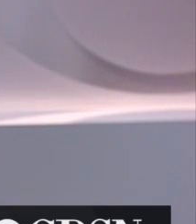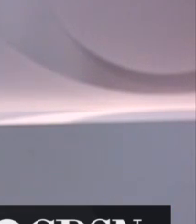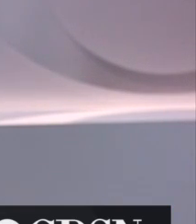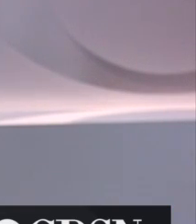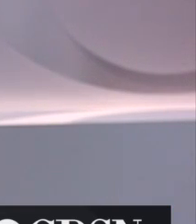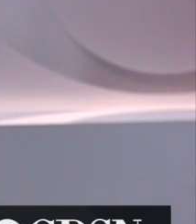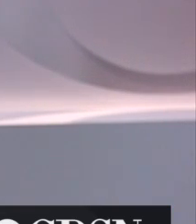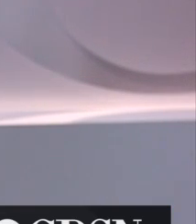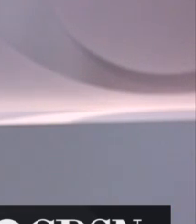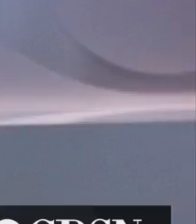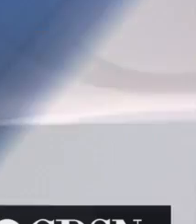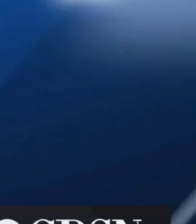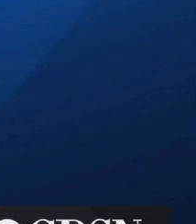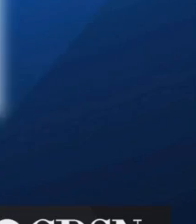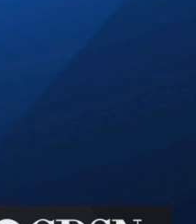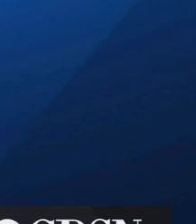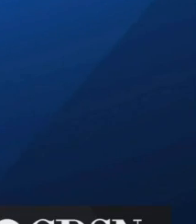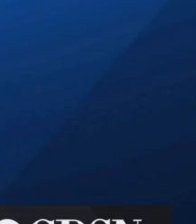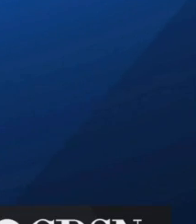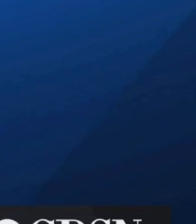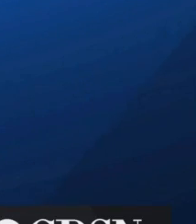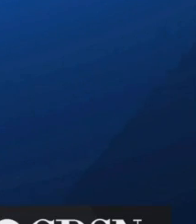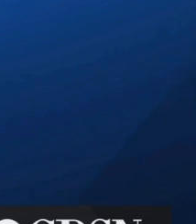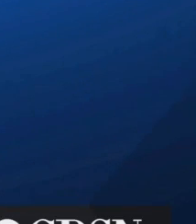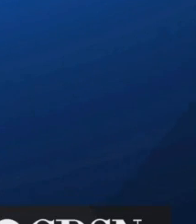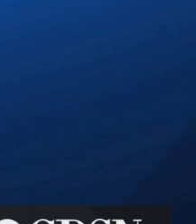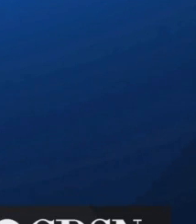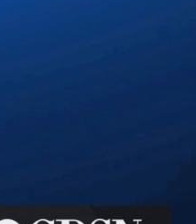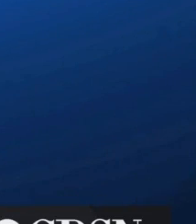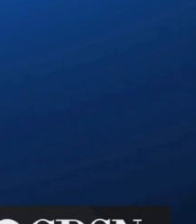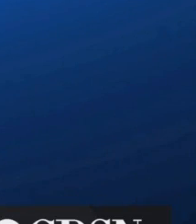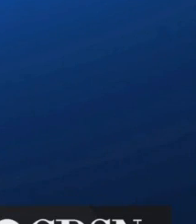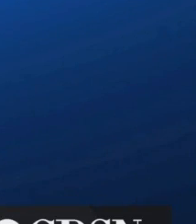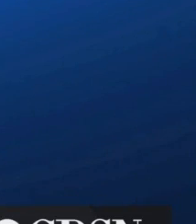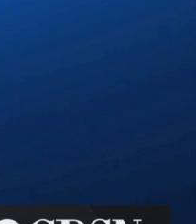CBSN New York. This has been a special report from CBS 2 News.